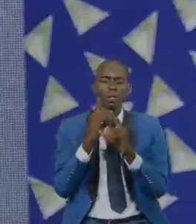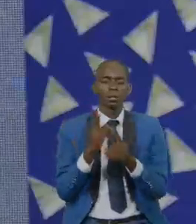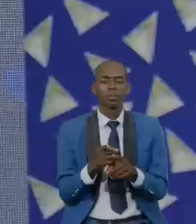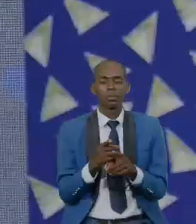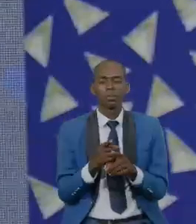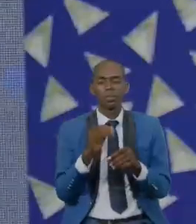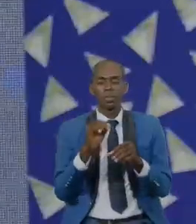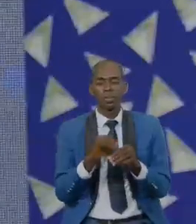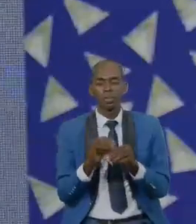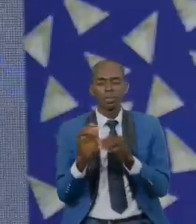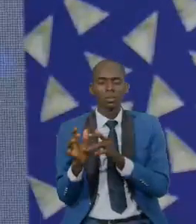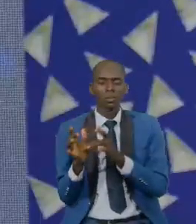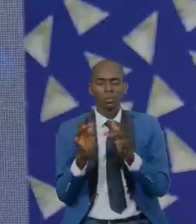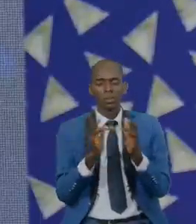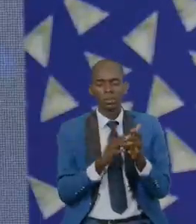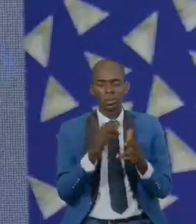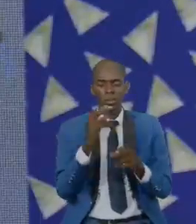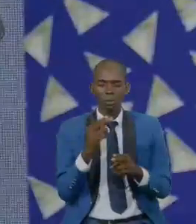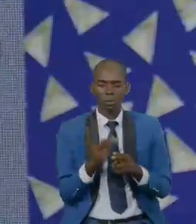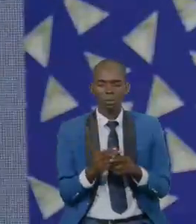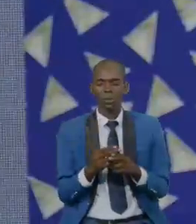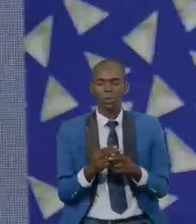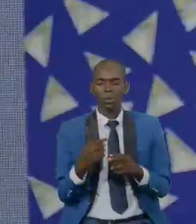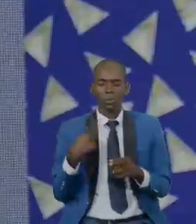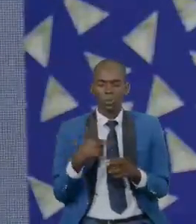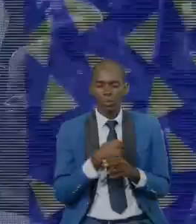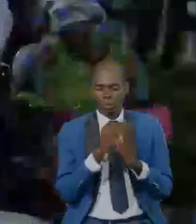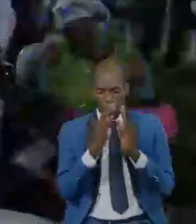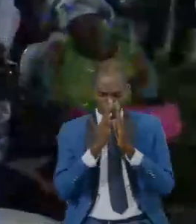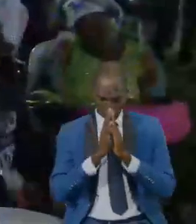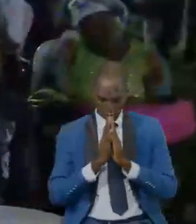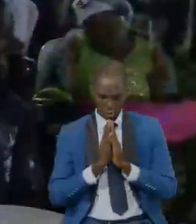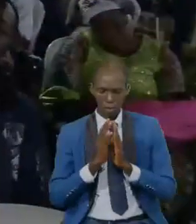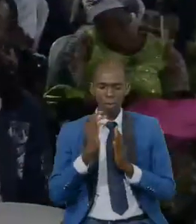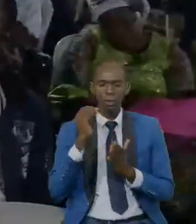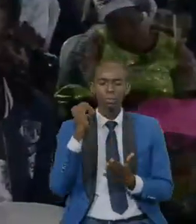In Jesus' name we pray.